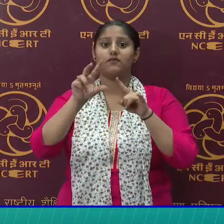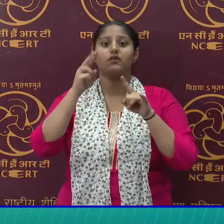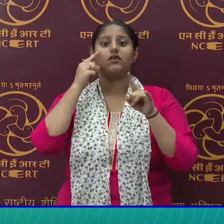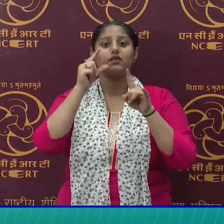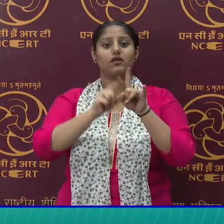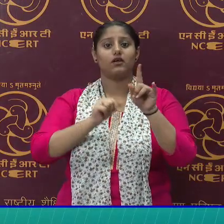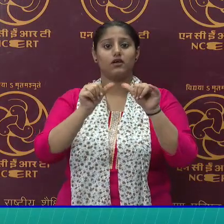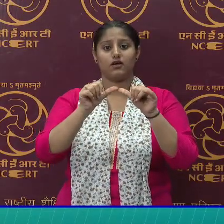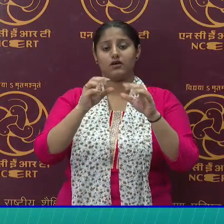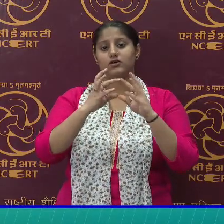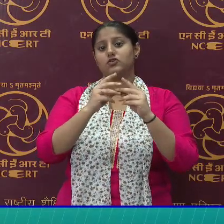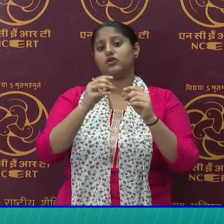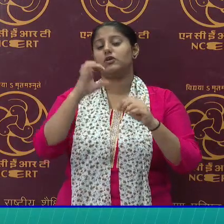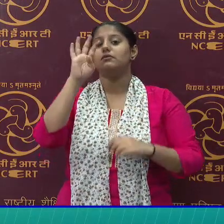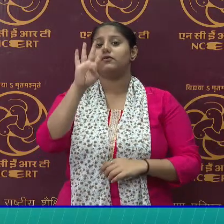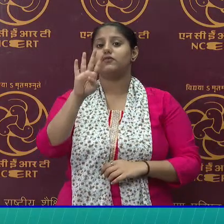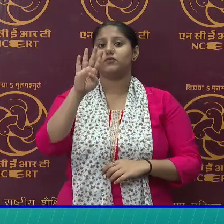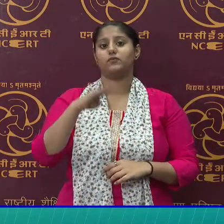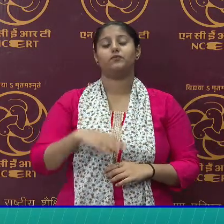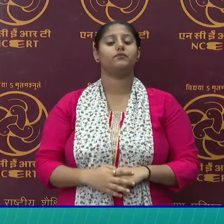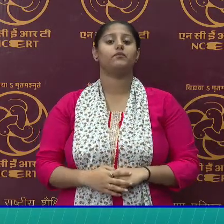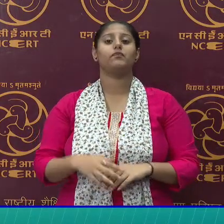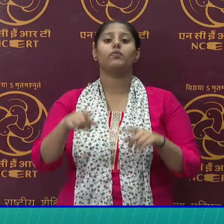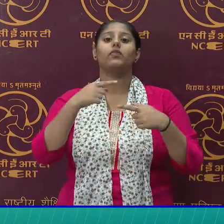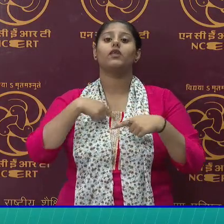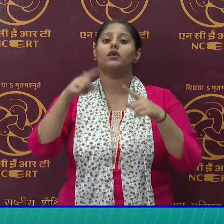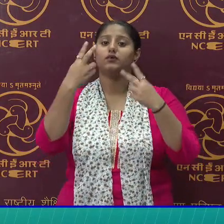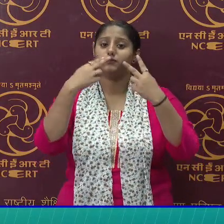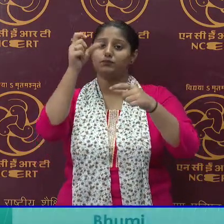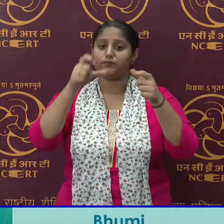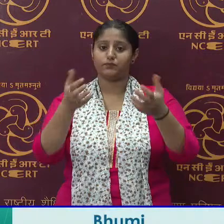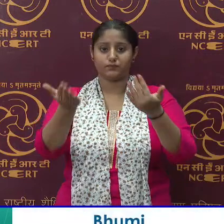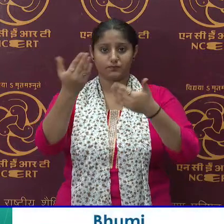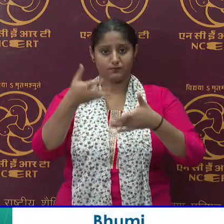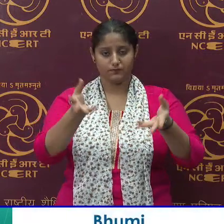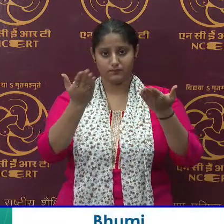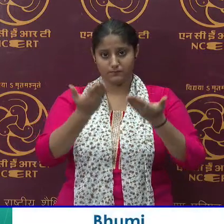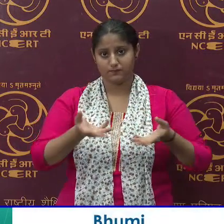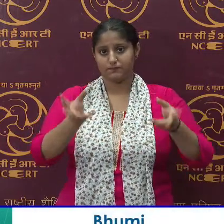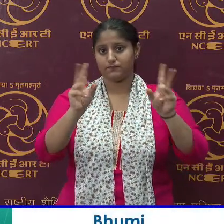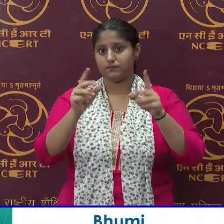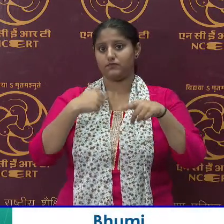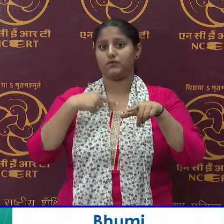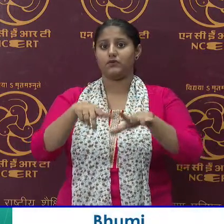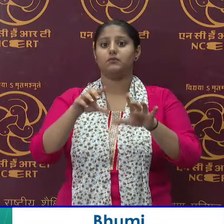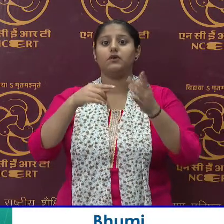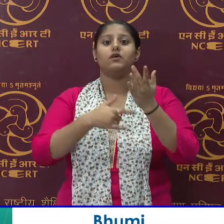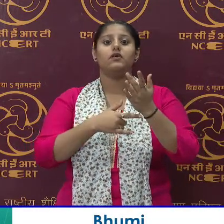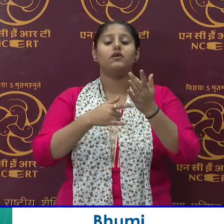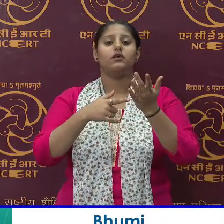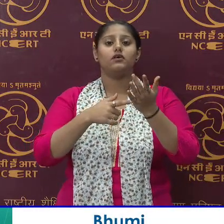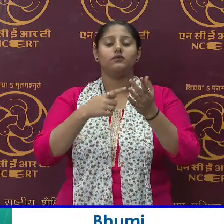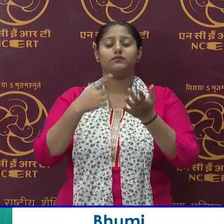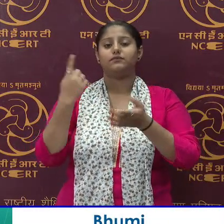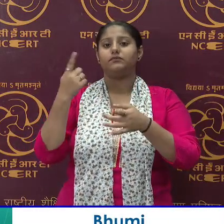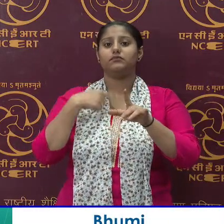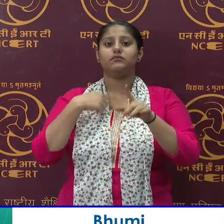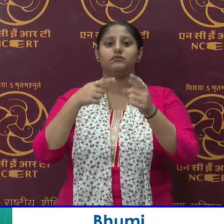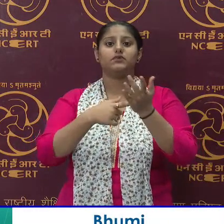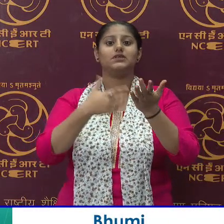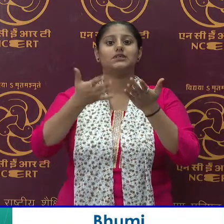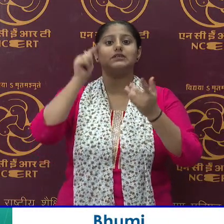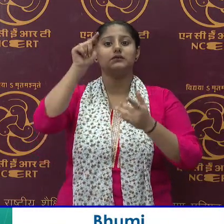4. So viewers, welcome again. We are doing this series called Transformational Teaching for different